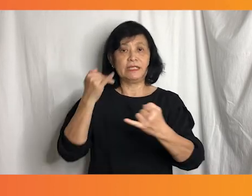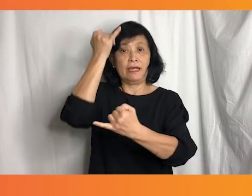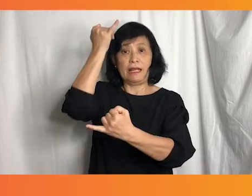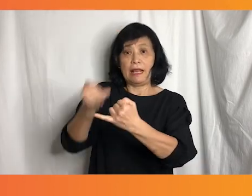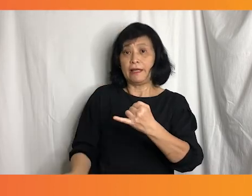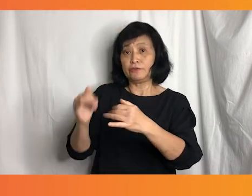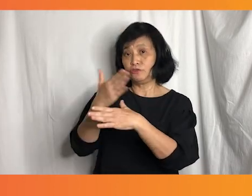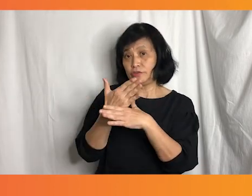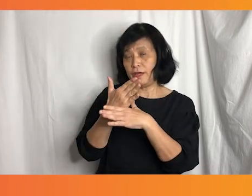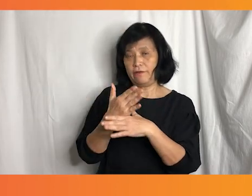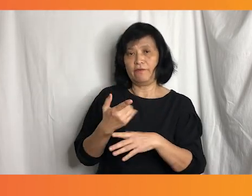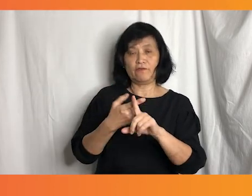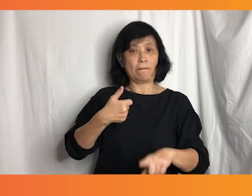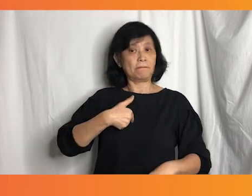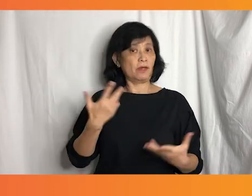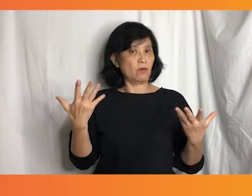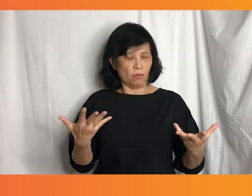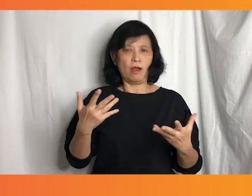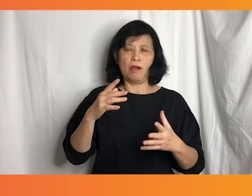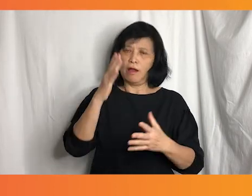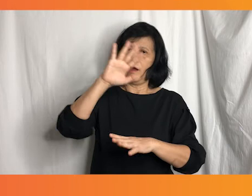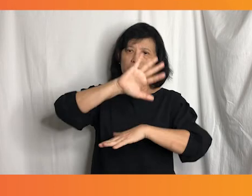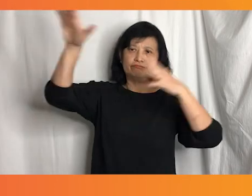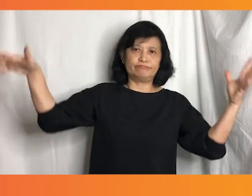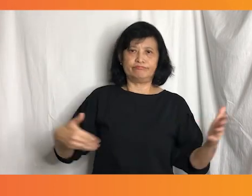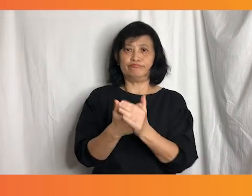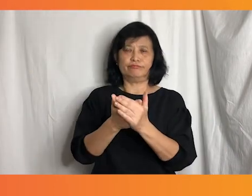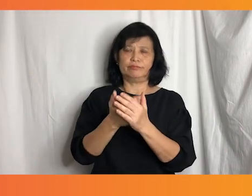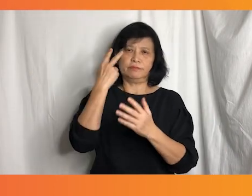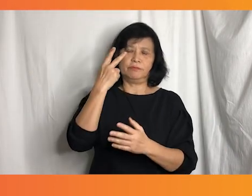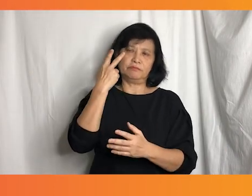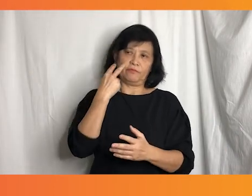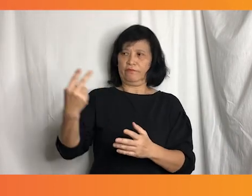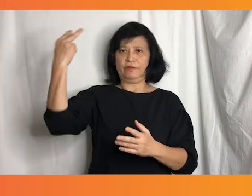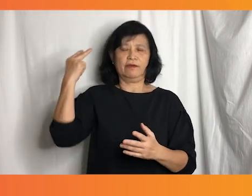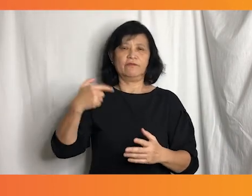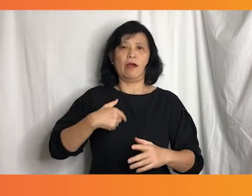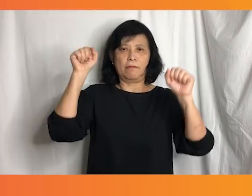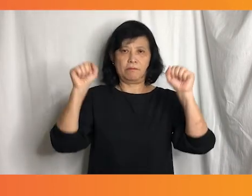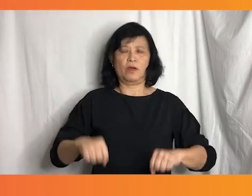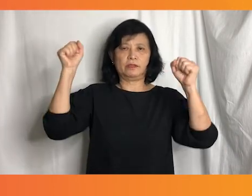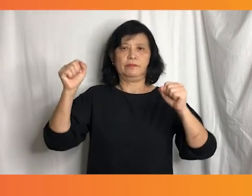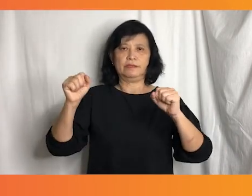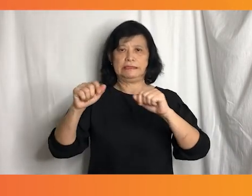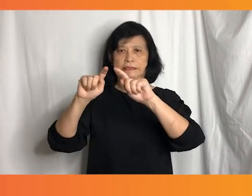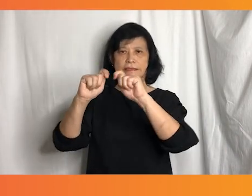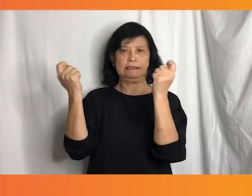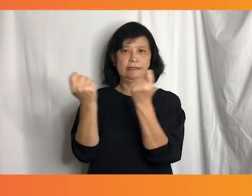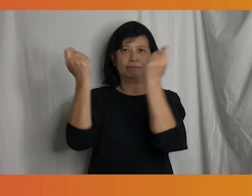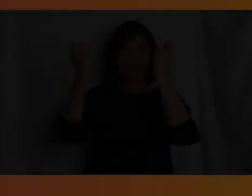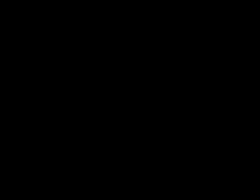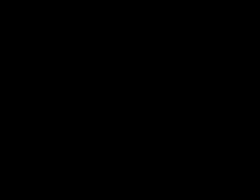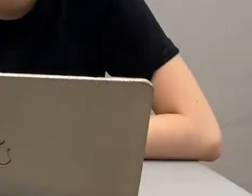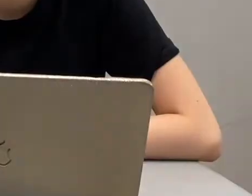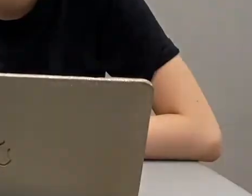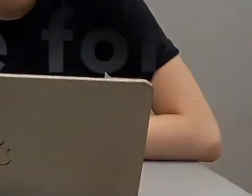Right, so the last sharing from me will be the overall reflections by the I'mPOSSIBLE cast team.